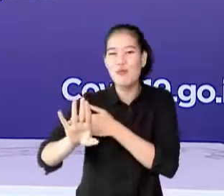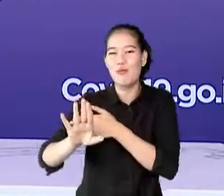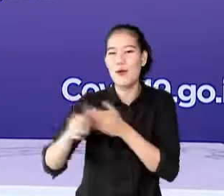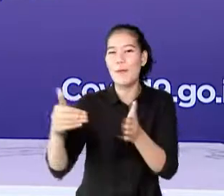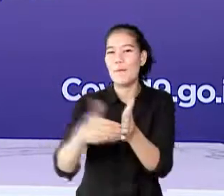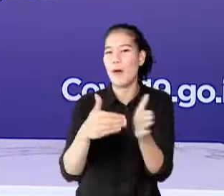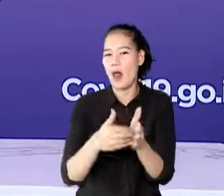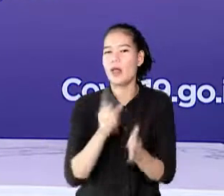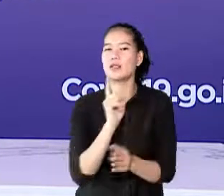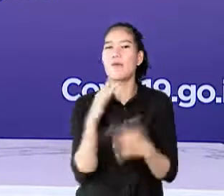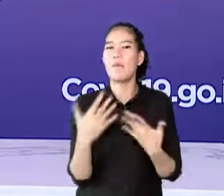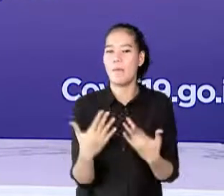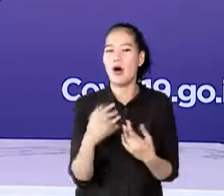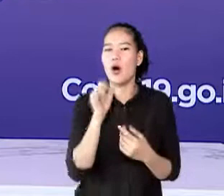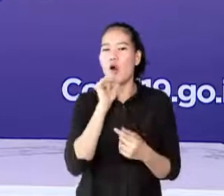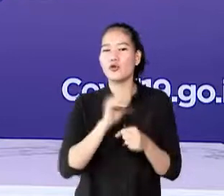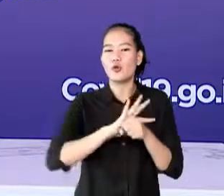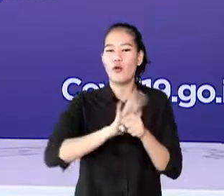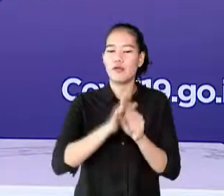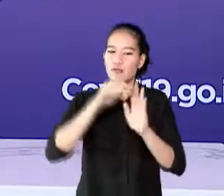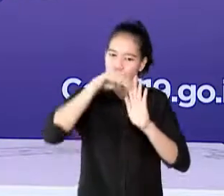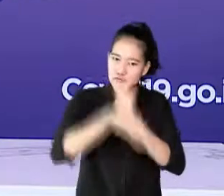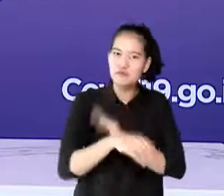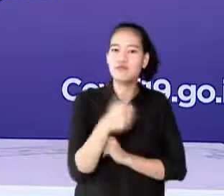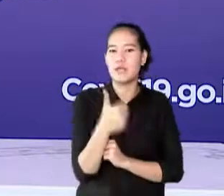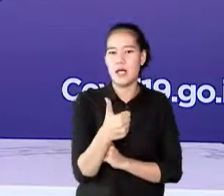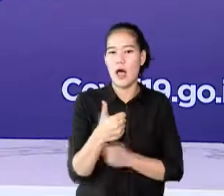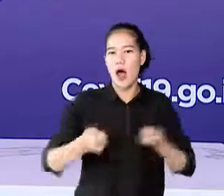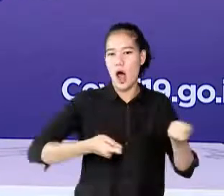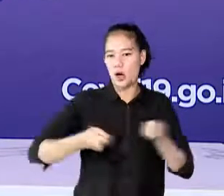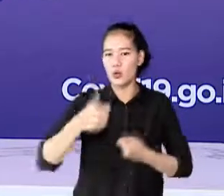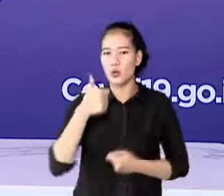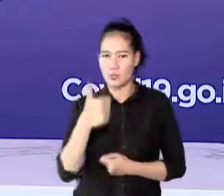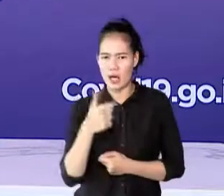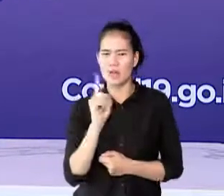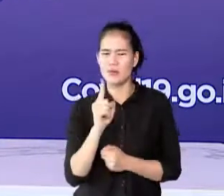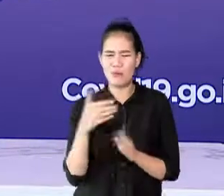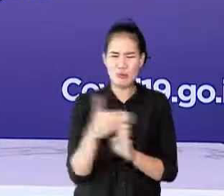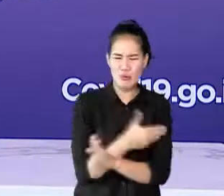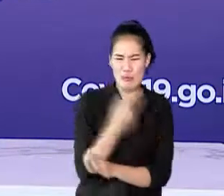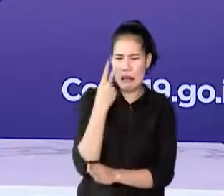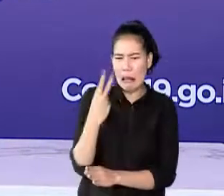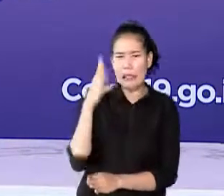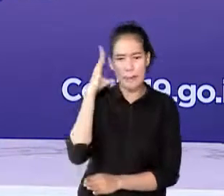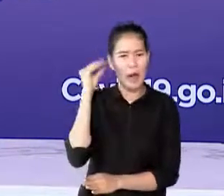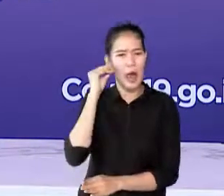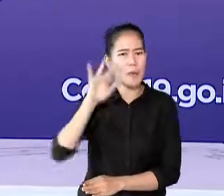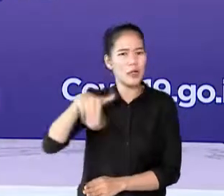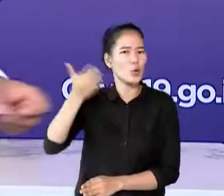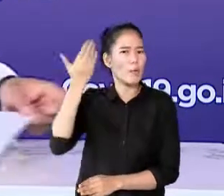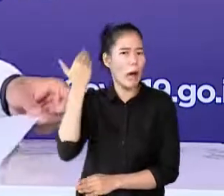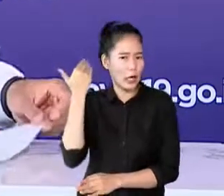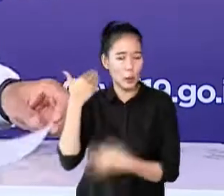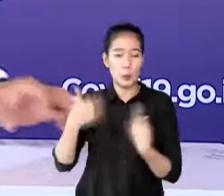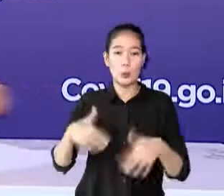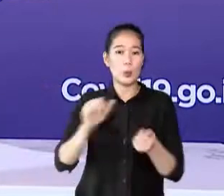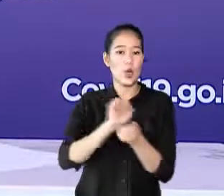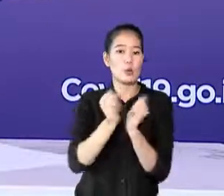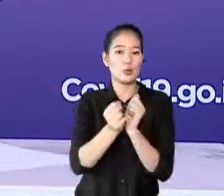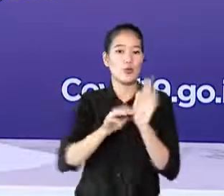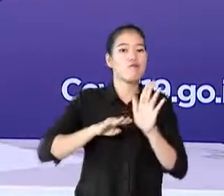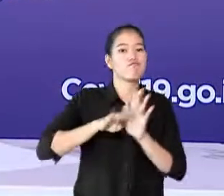increase following extended holidays based on the previous lessons learned. And